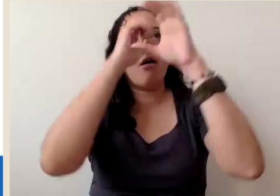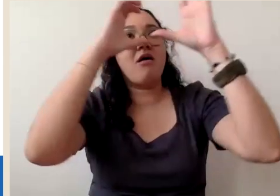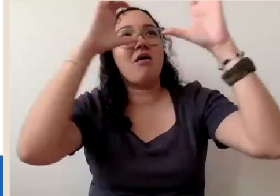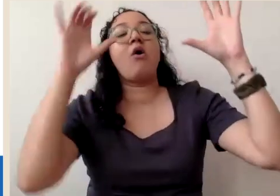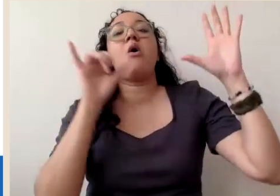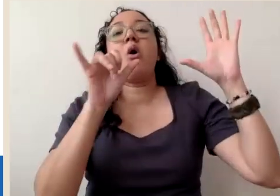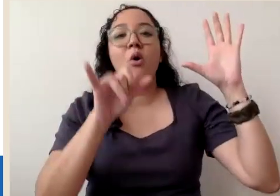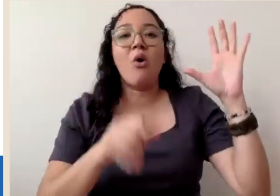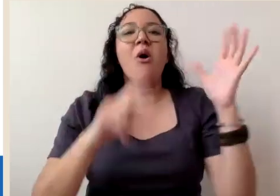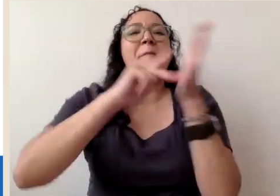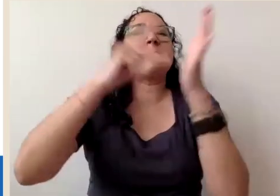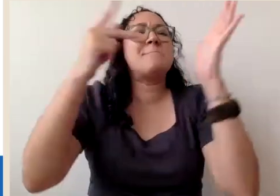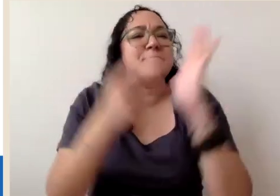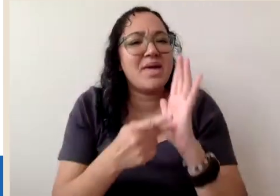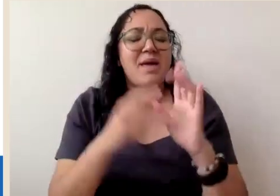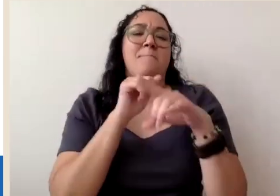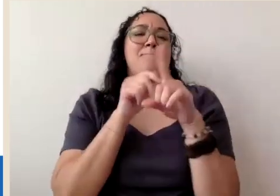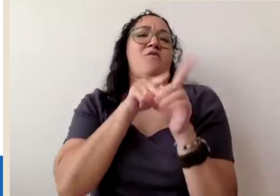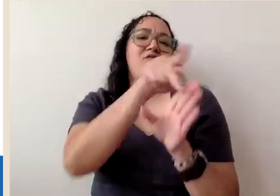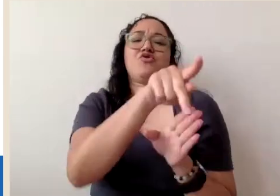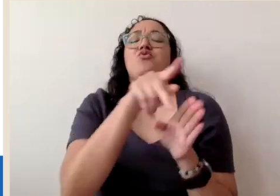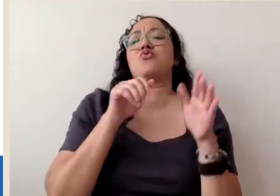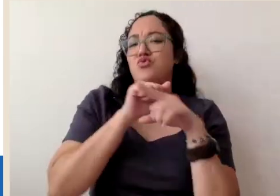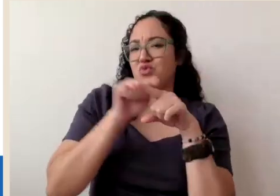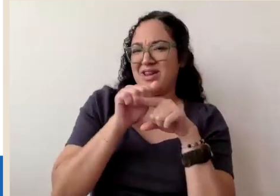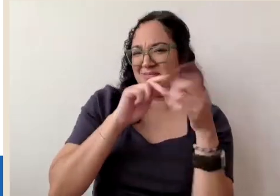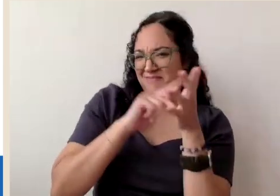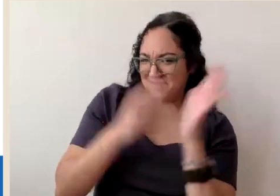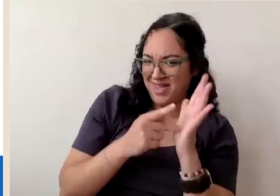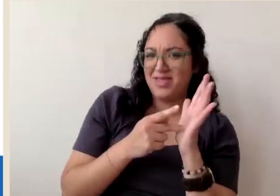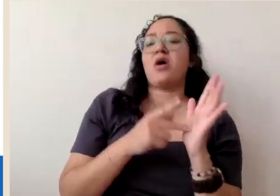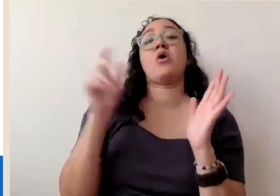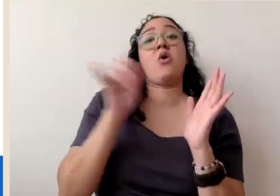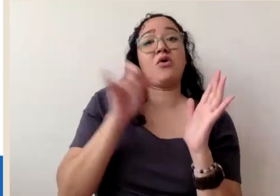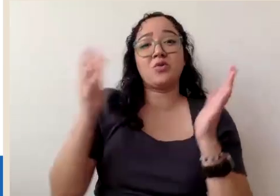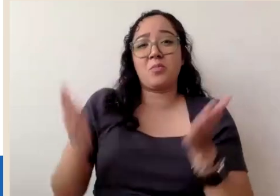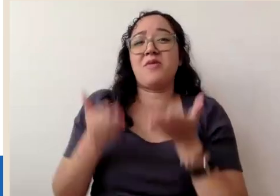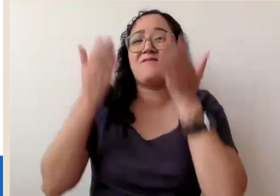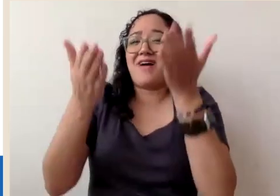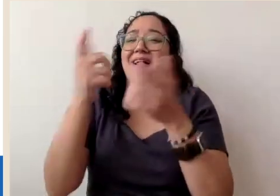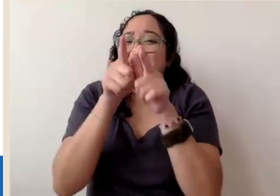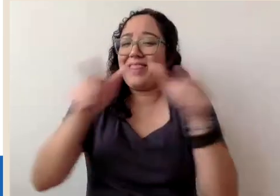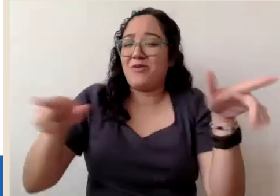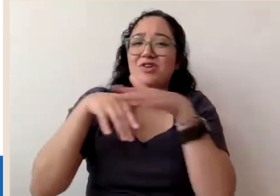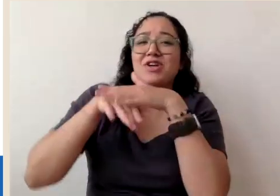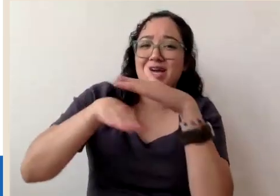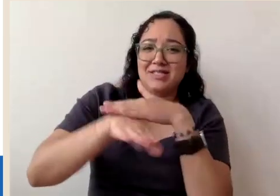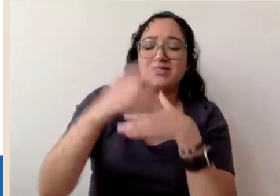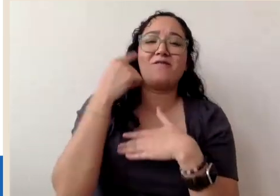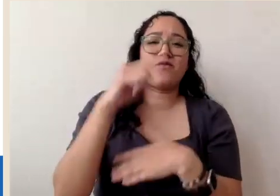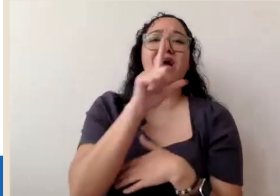what it means to be a professionally trained interpreter and what it really means to actually provide language access to those that are limited